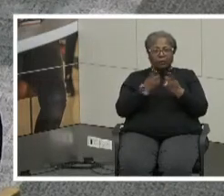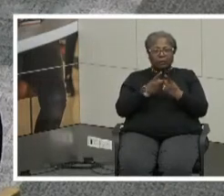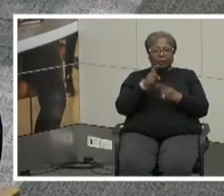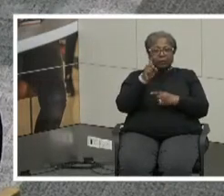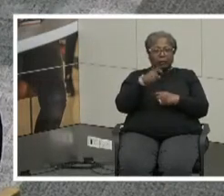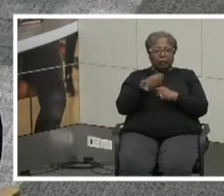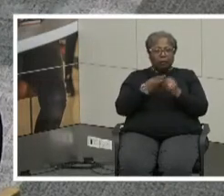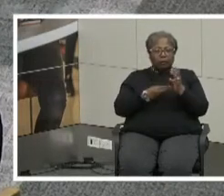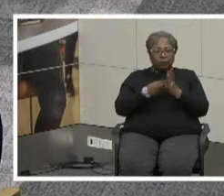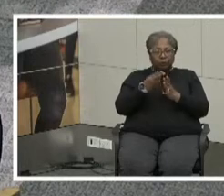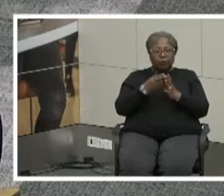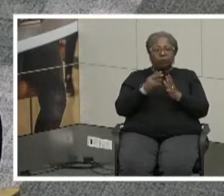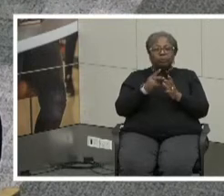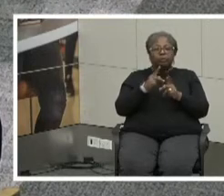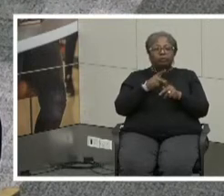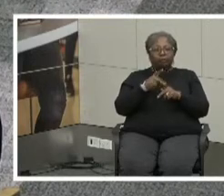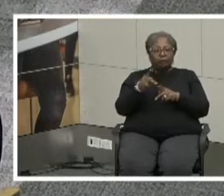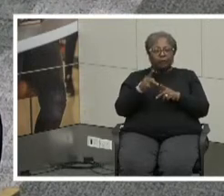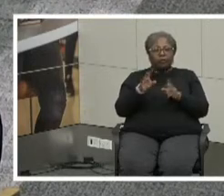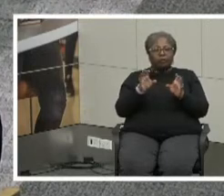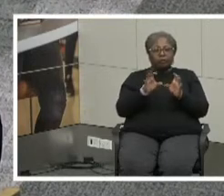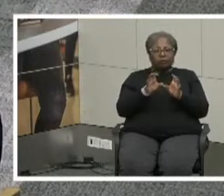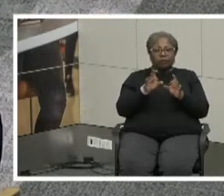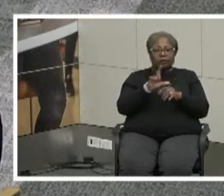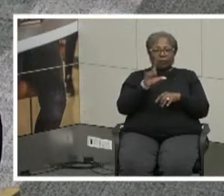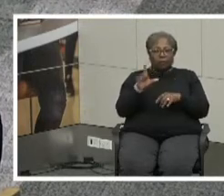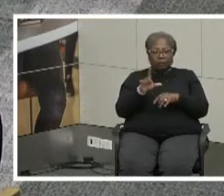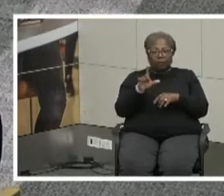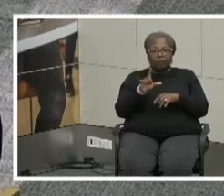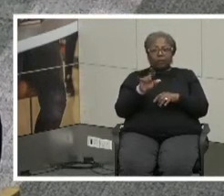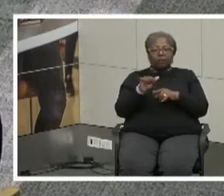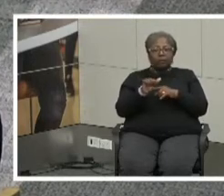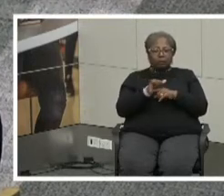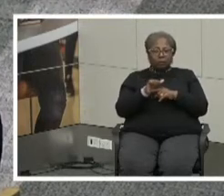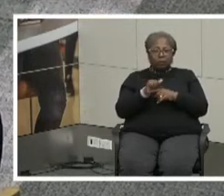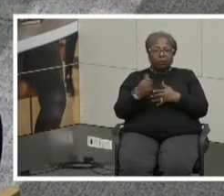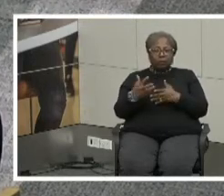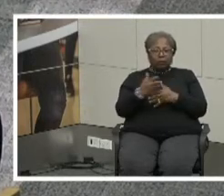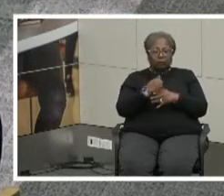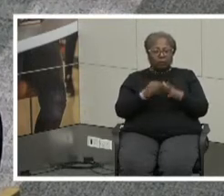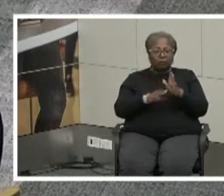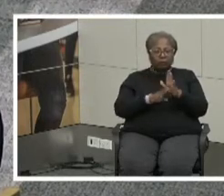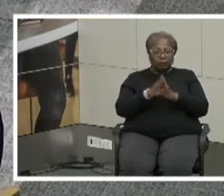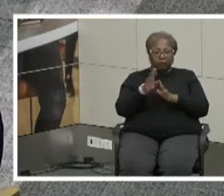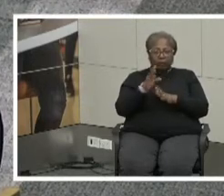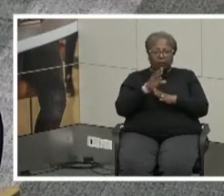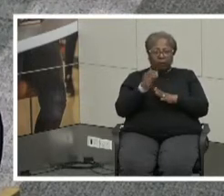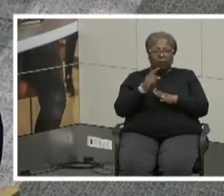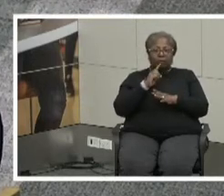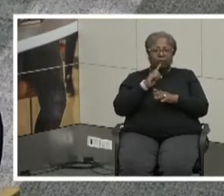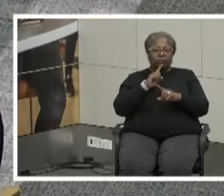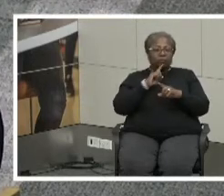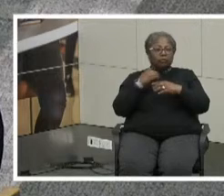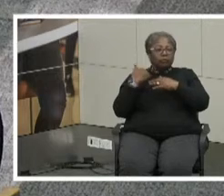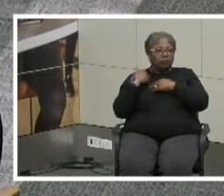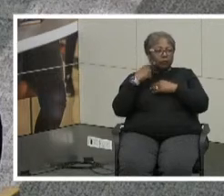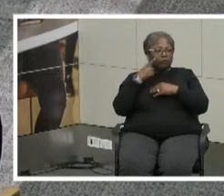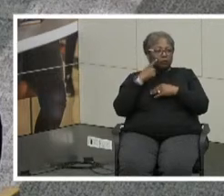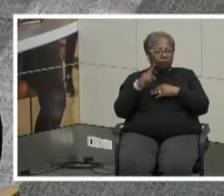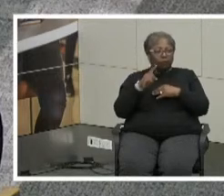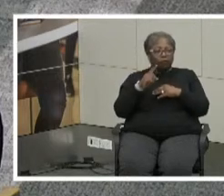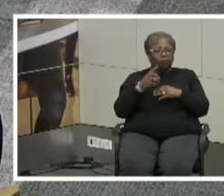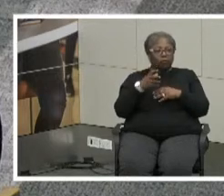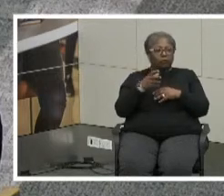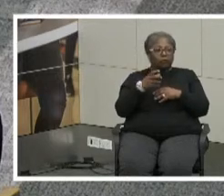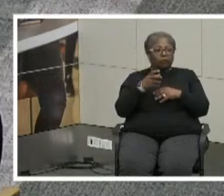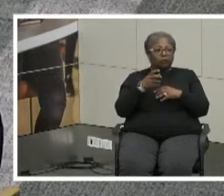ensure a professional certified librarian trade on proper collection development standards and is responsible for the selection and